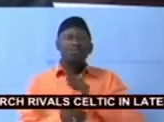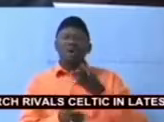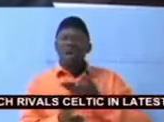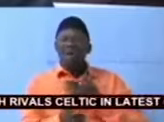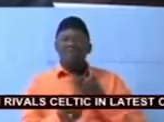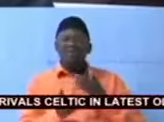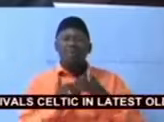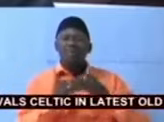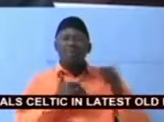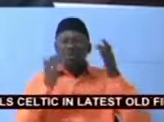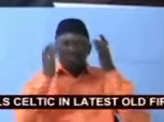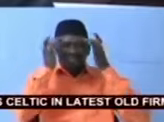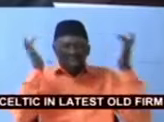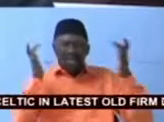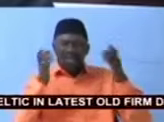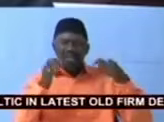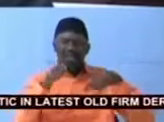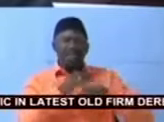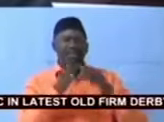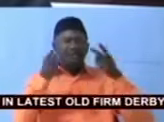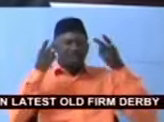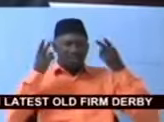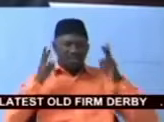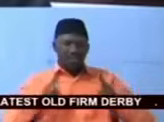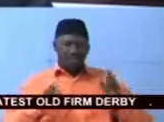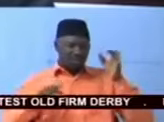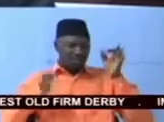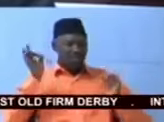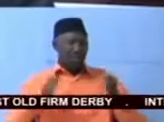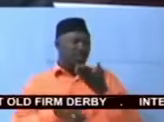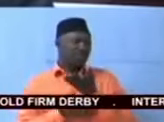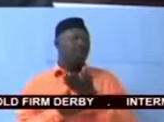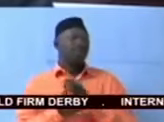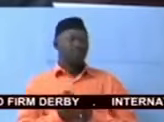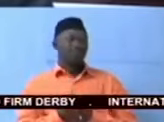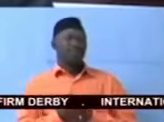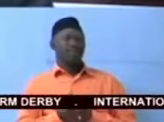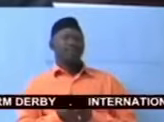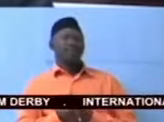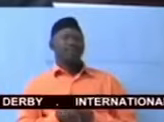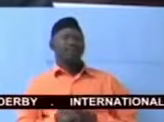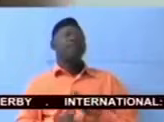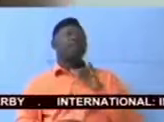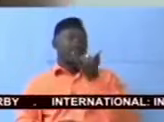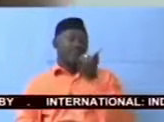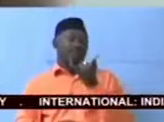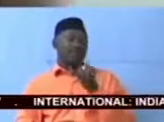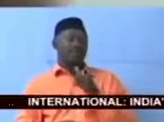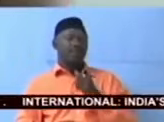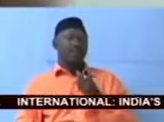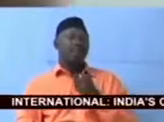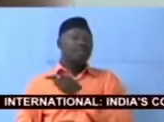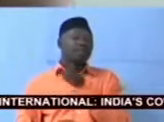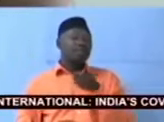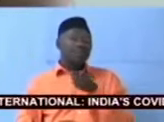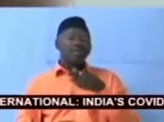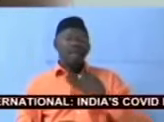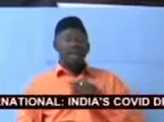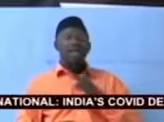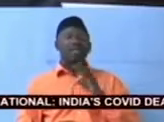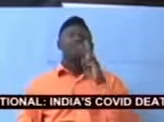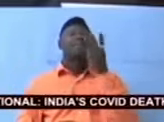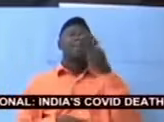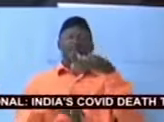mbir yi. Yes, these are usually, in fact, the third class magistrates. Well, you know, my luchibori dal my nyeteli class magistrate. They wouldn't